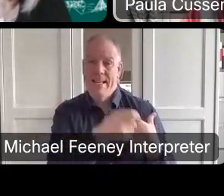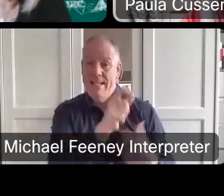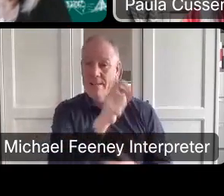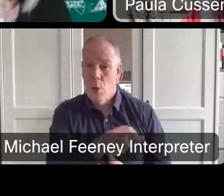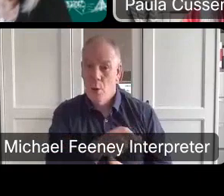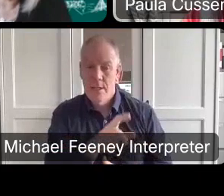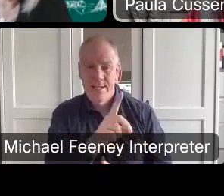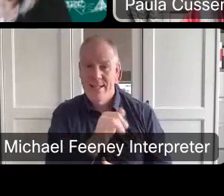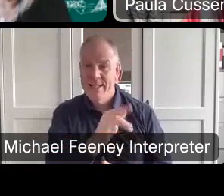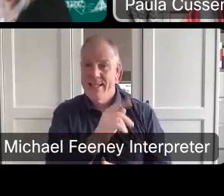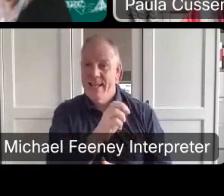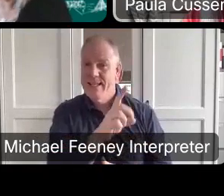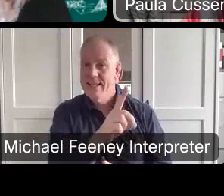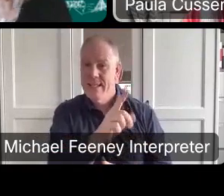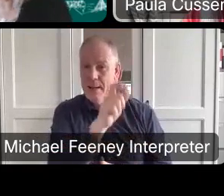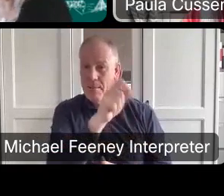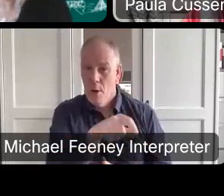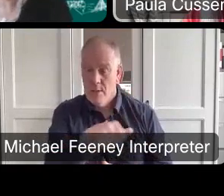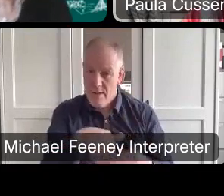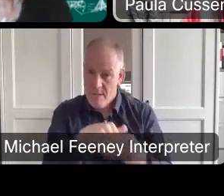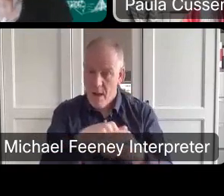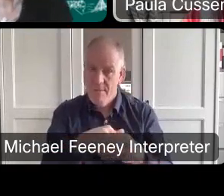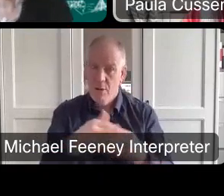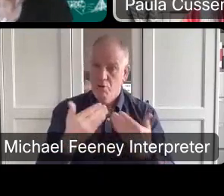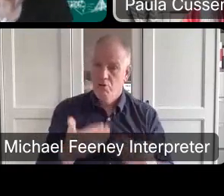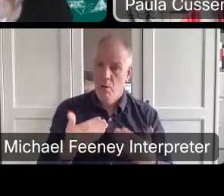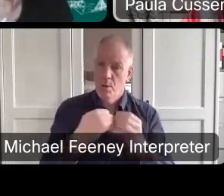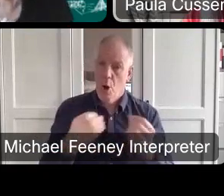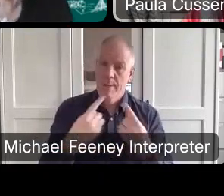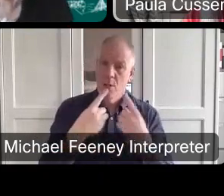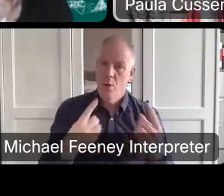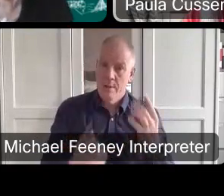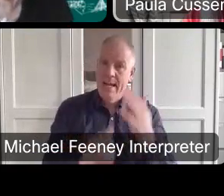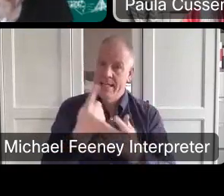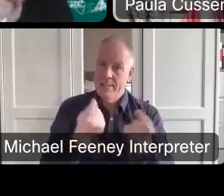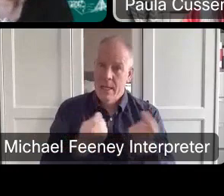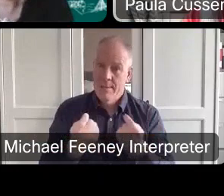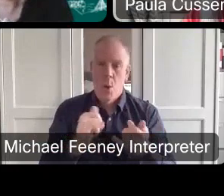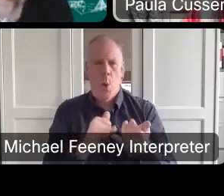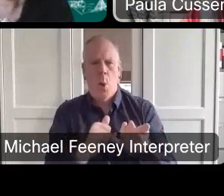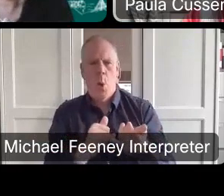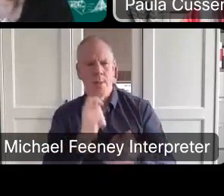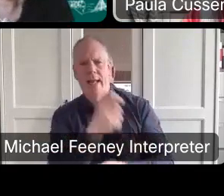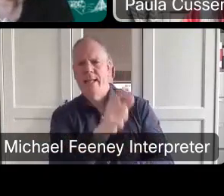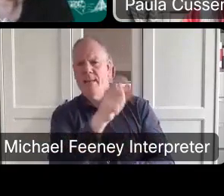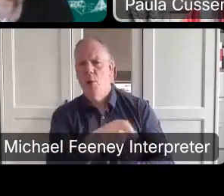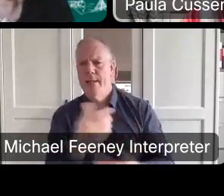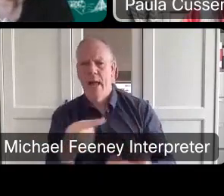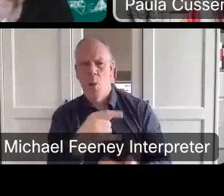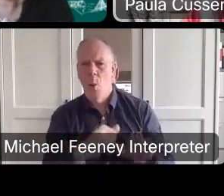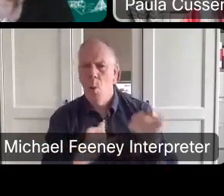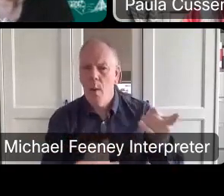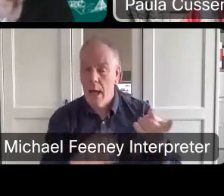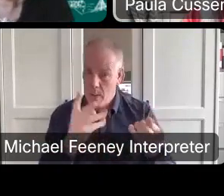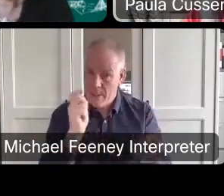within our current open disclosure policy and incident management framework following a serious incident? You know, who fulfills that at the moment, and do you think that's likely